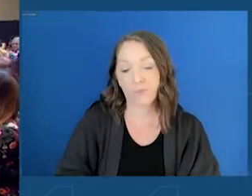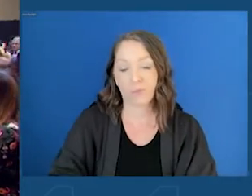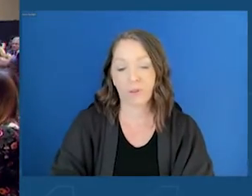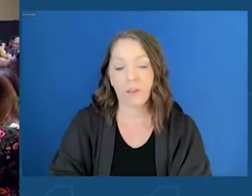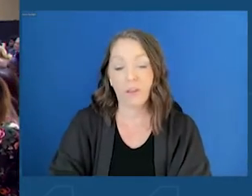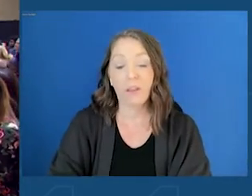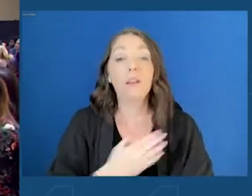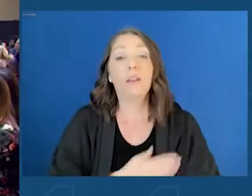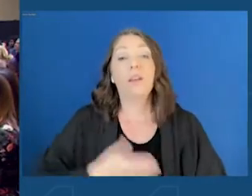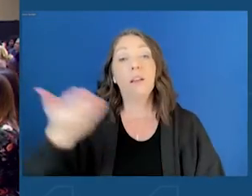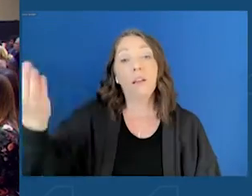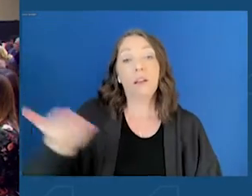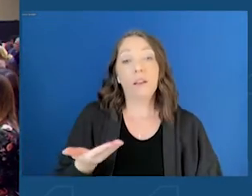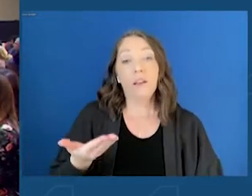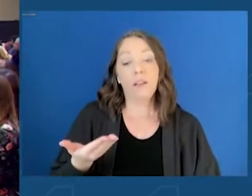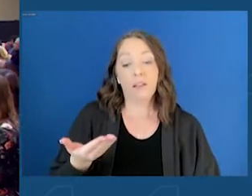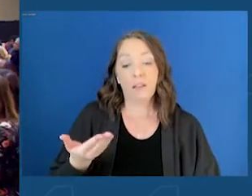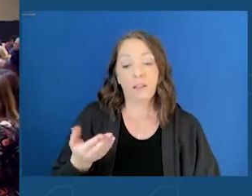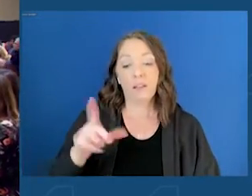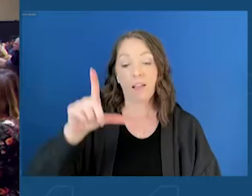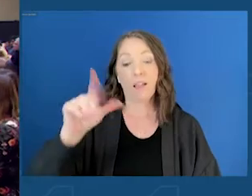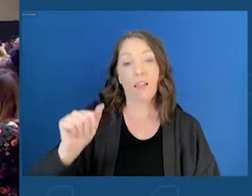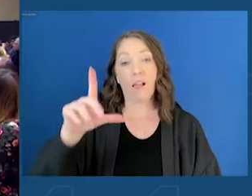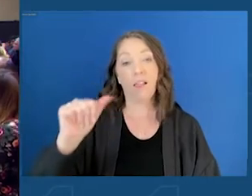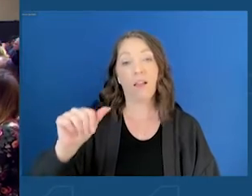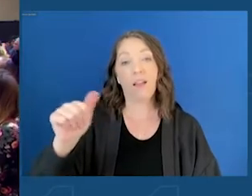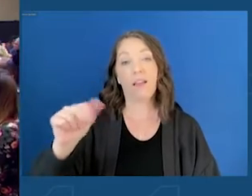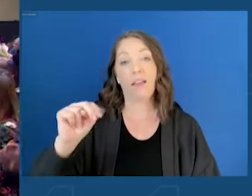Please welcome to the podium, LaLa Anthony.